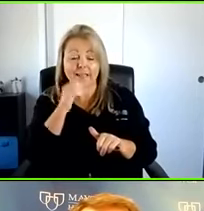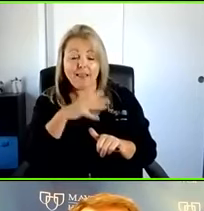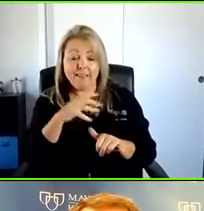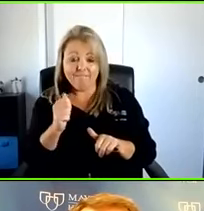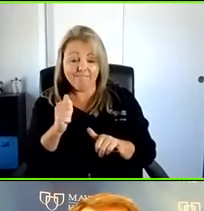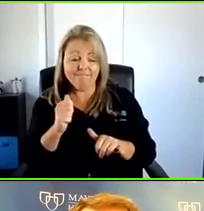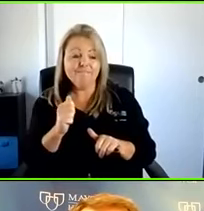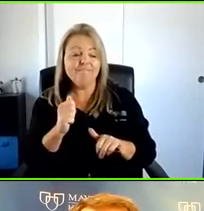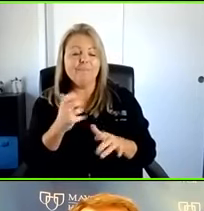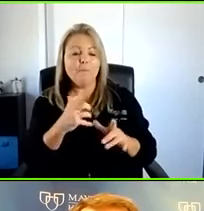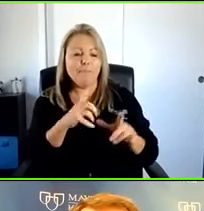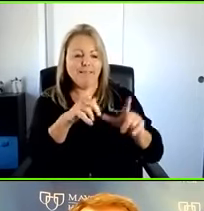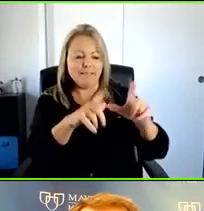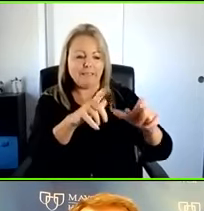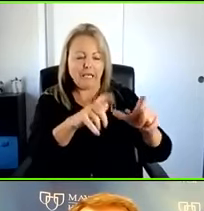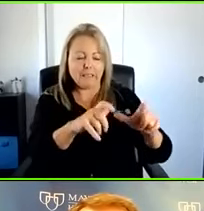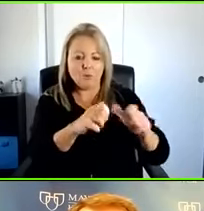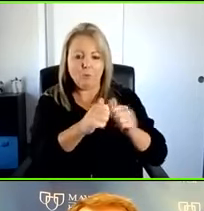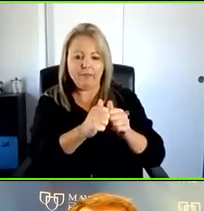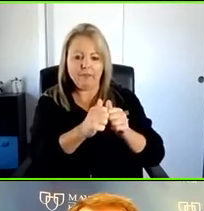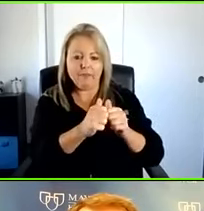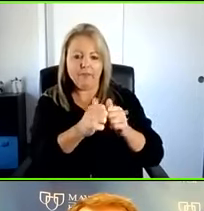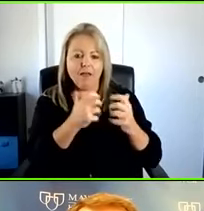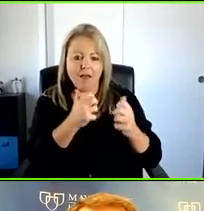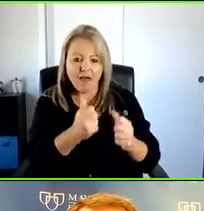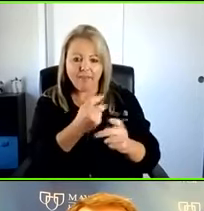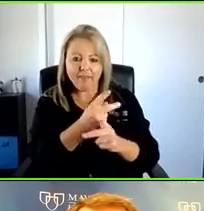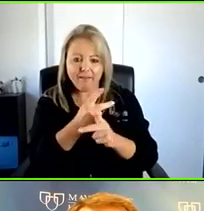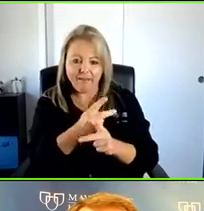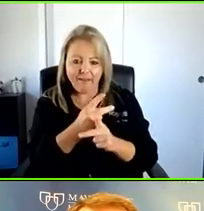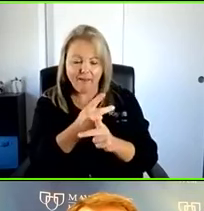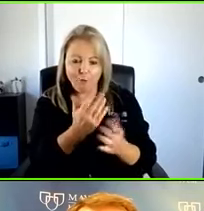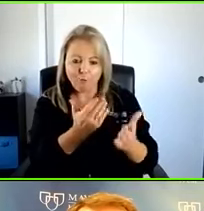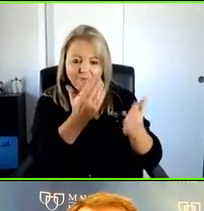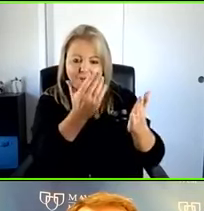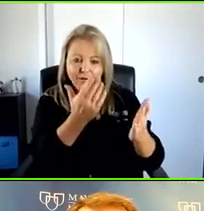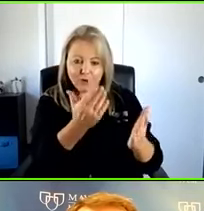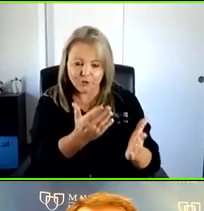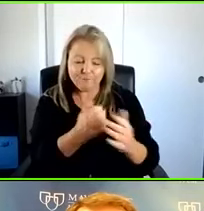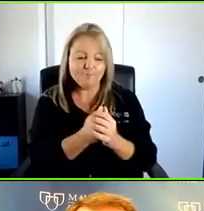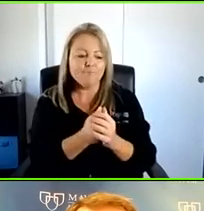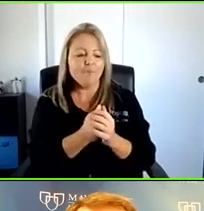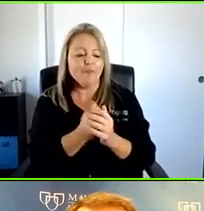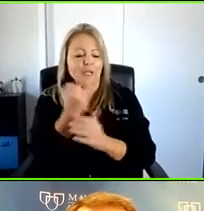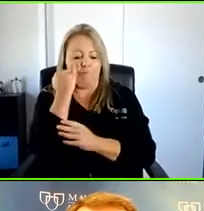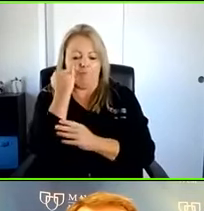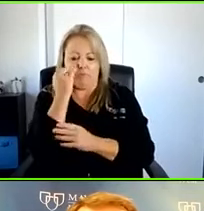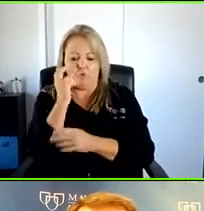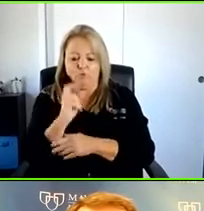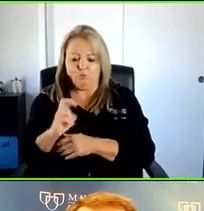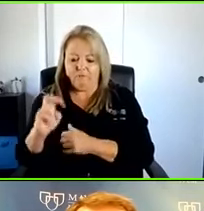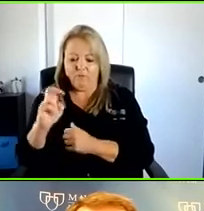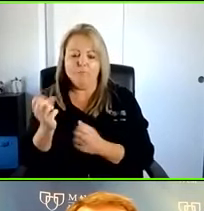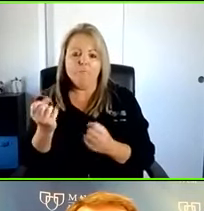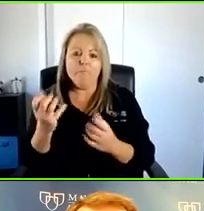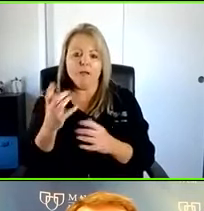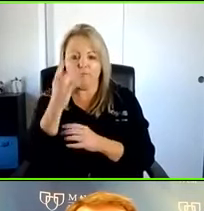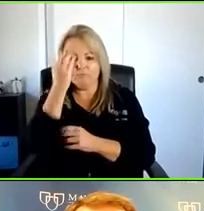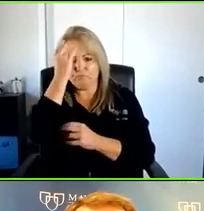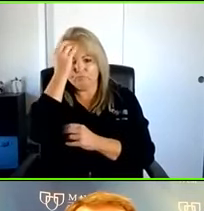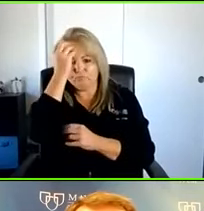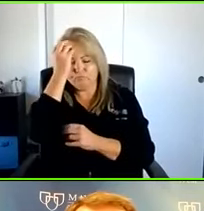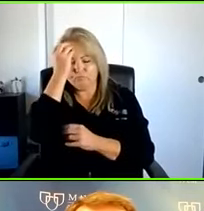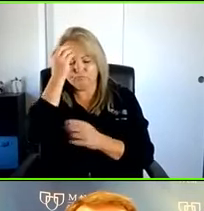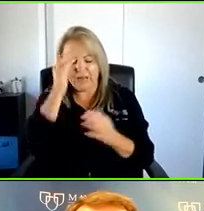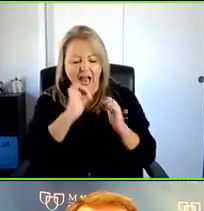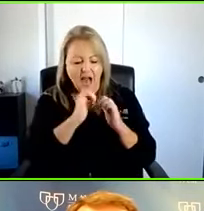seek testing with your healthcare provider. If you're going to be traveling, there's a lot of considerations that come into play. How